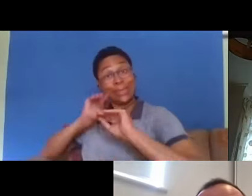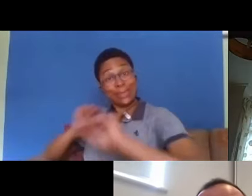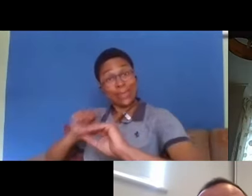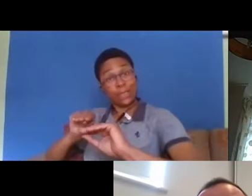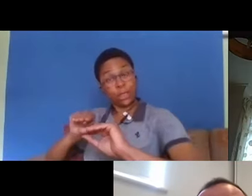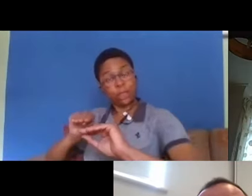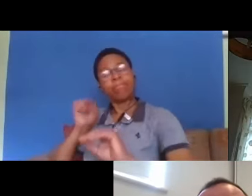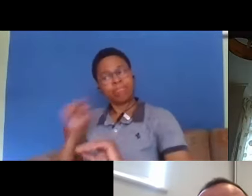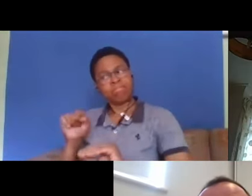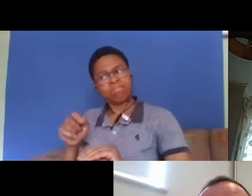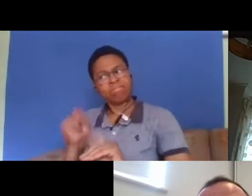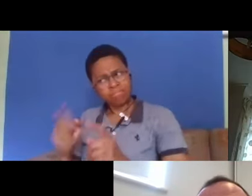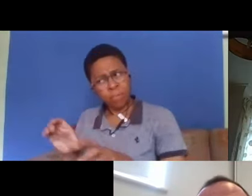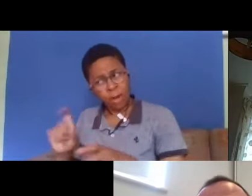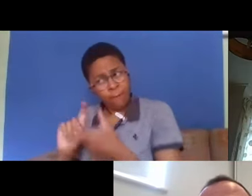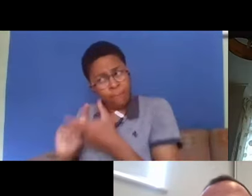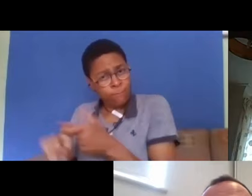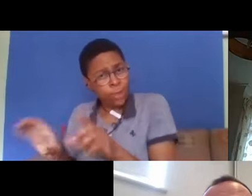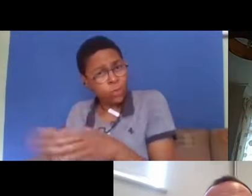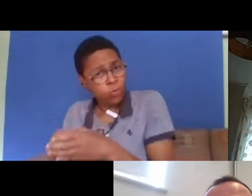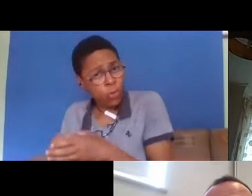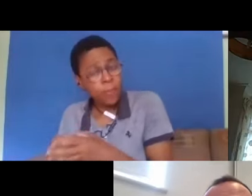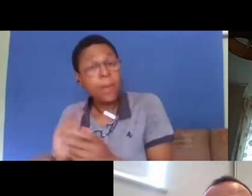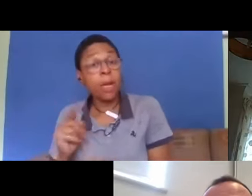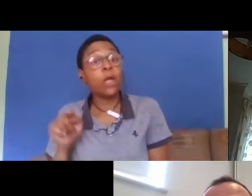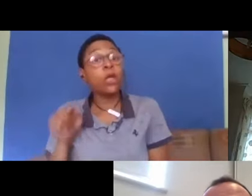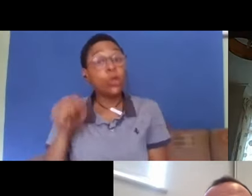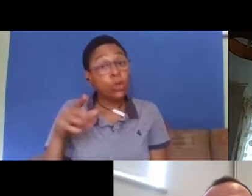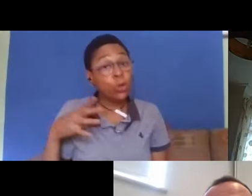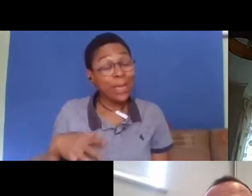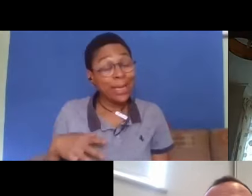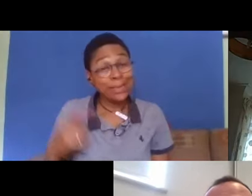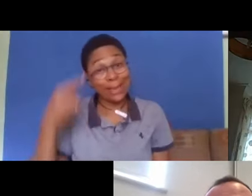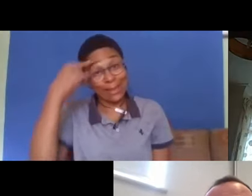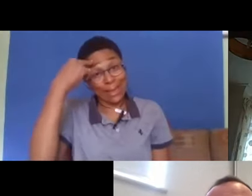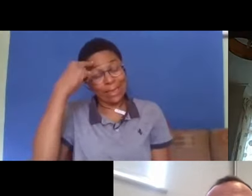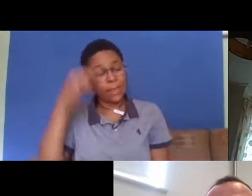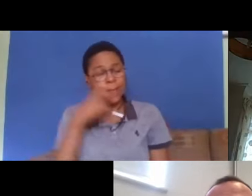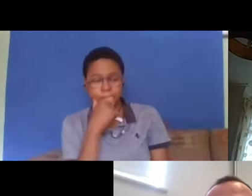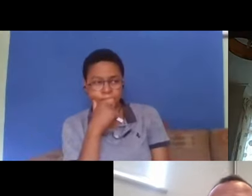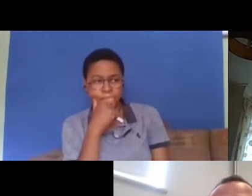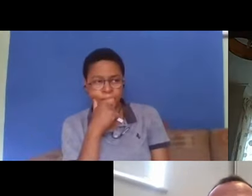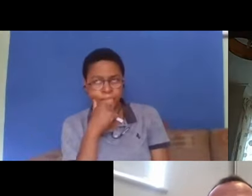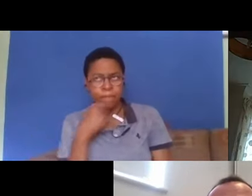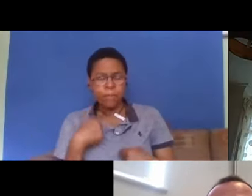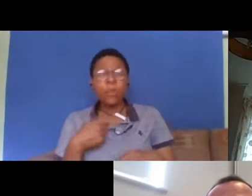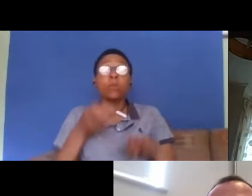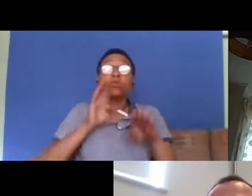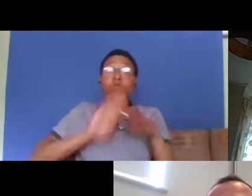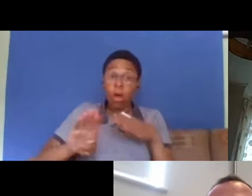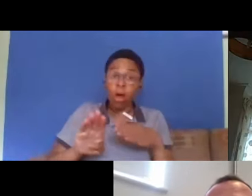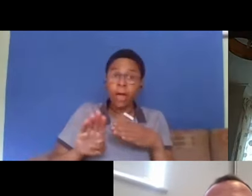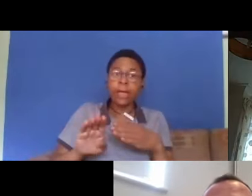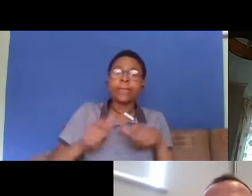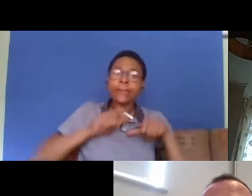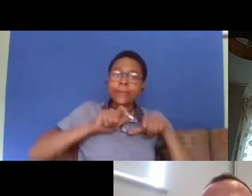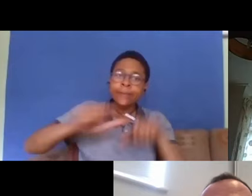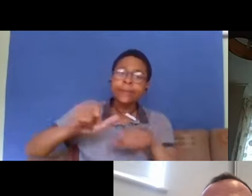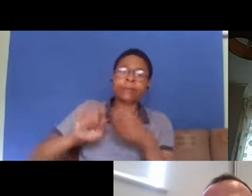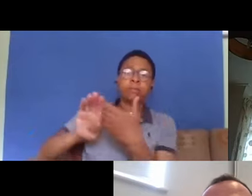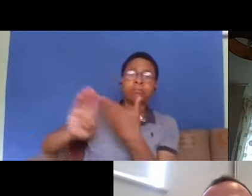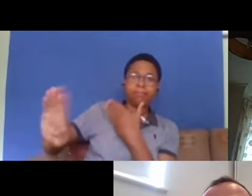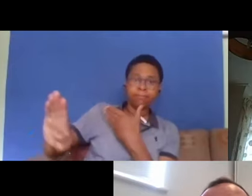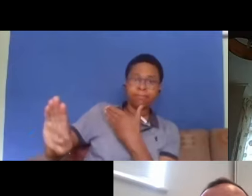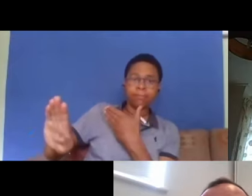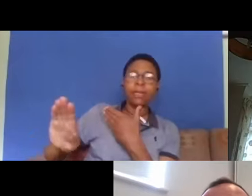principles apply, that you need to think about always trying to maintain social distance and